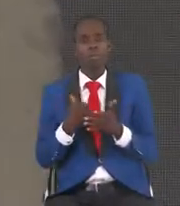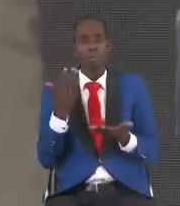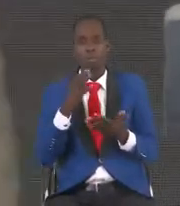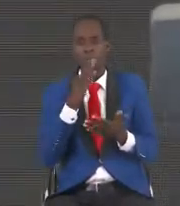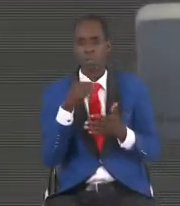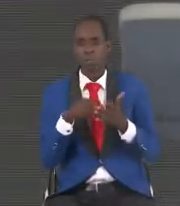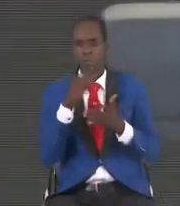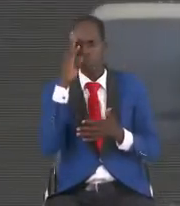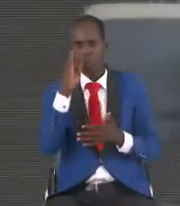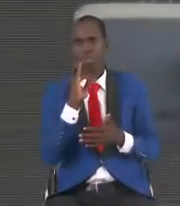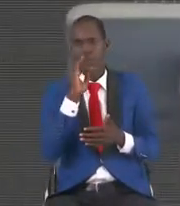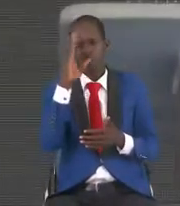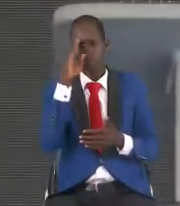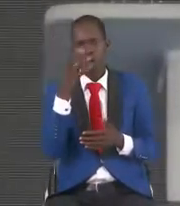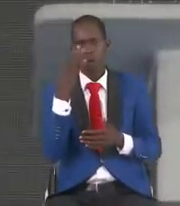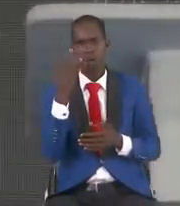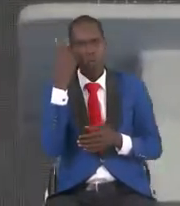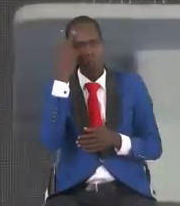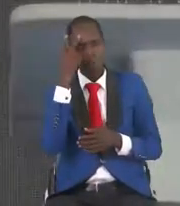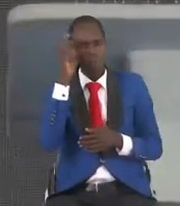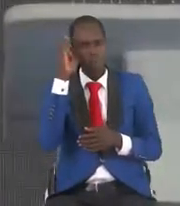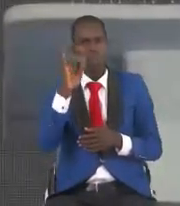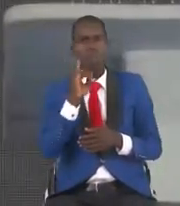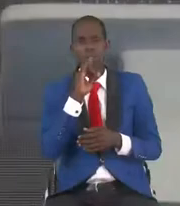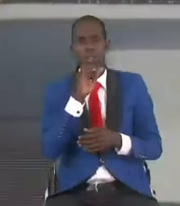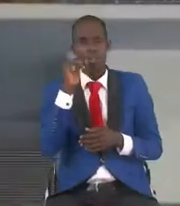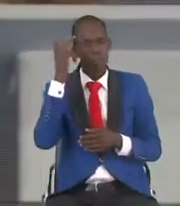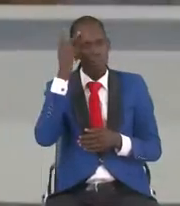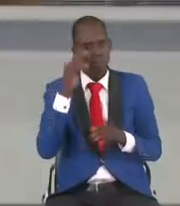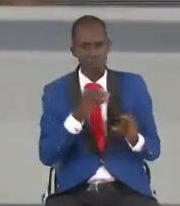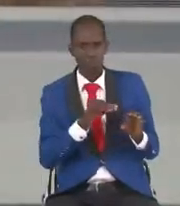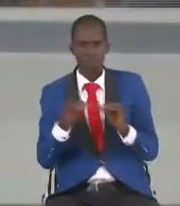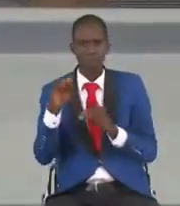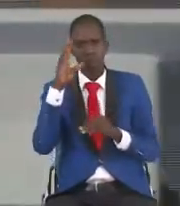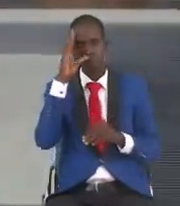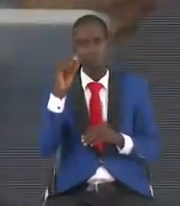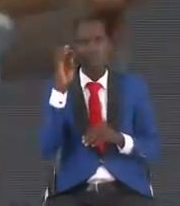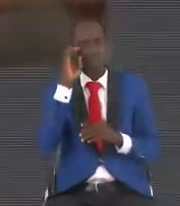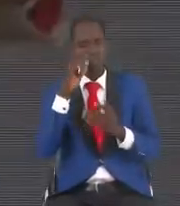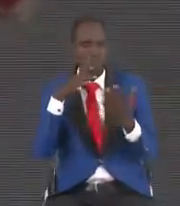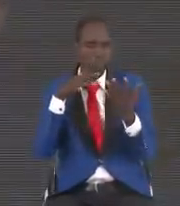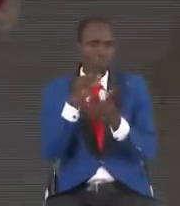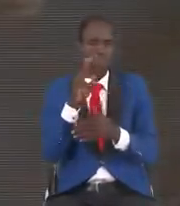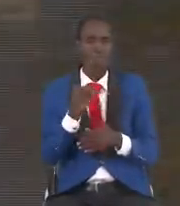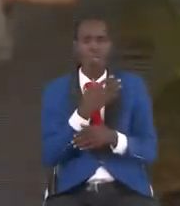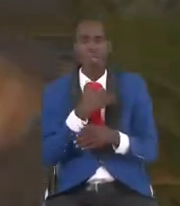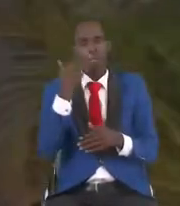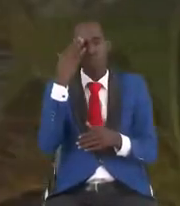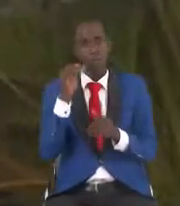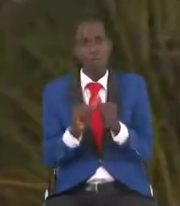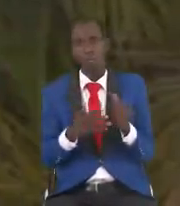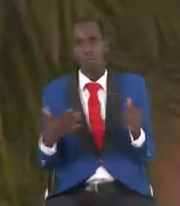He is a purpose-driven man. He studied him and he knew anything